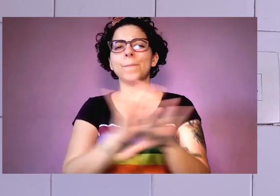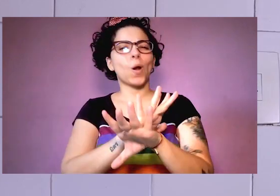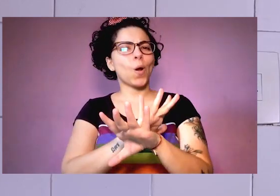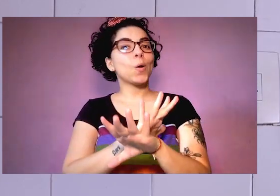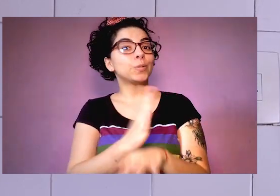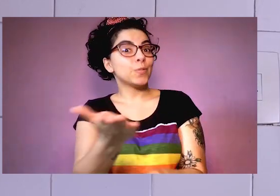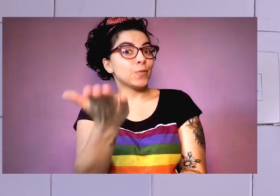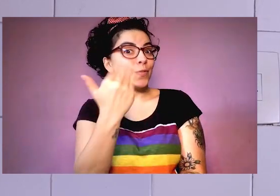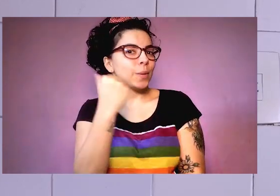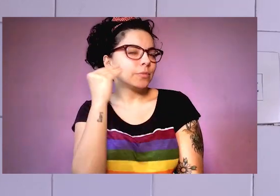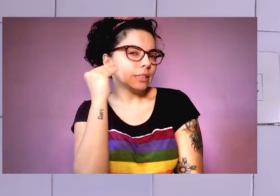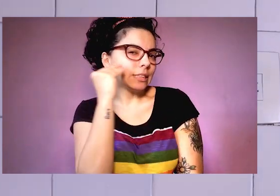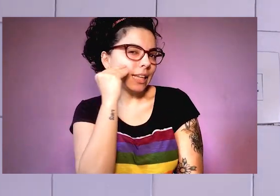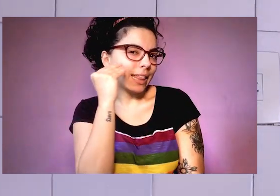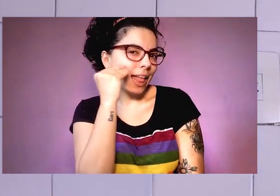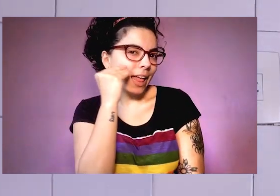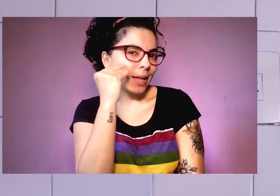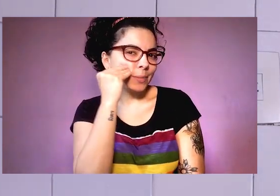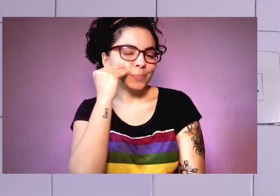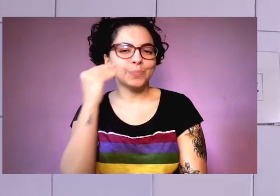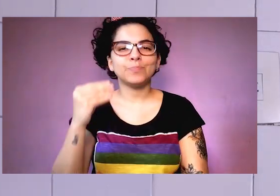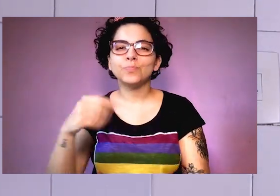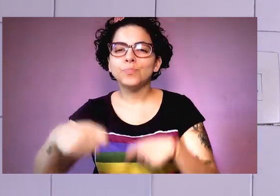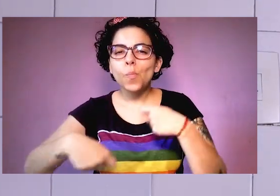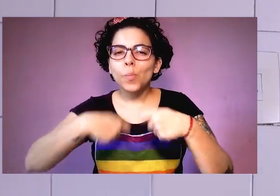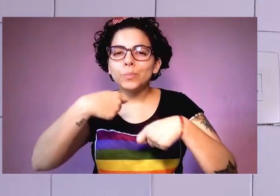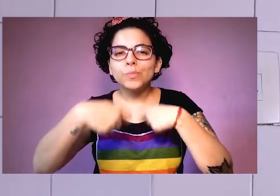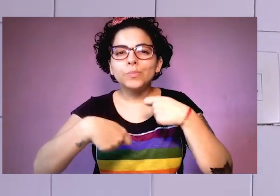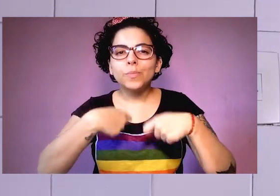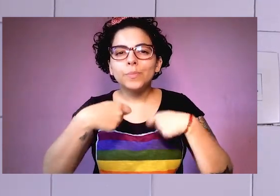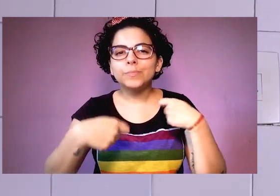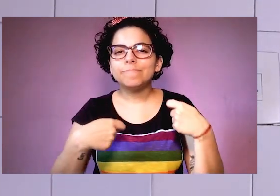It's ready. Let's try.